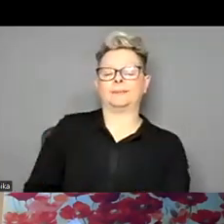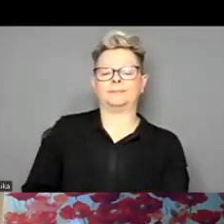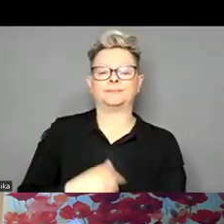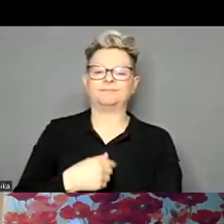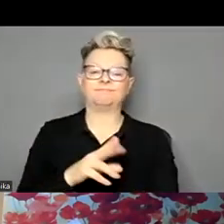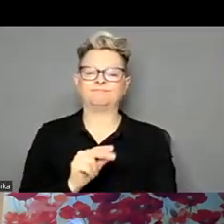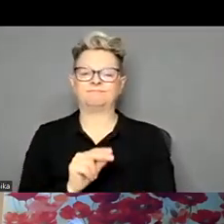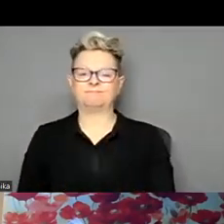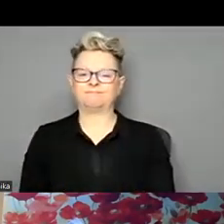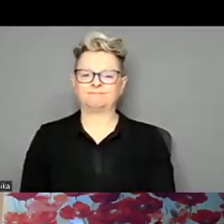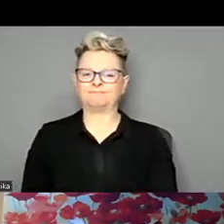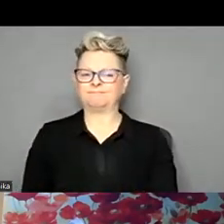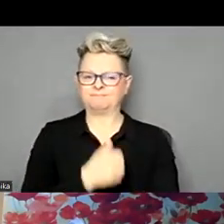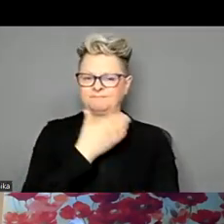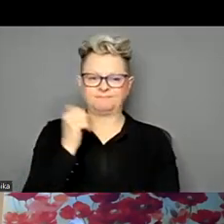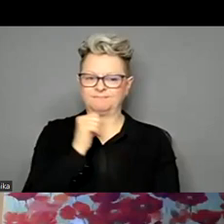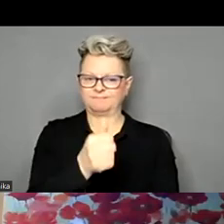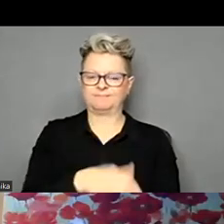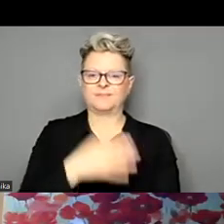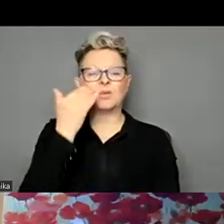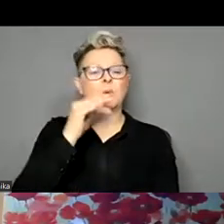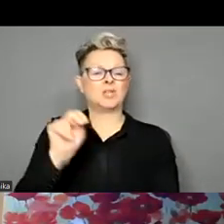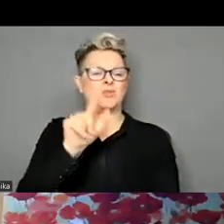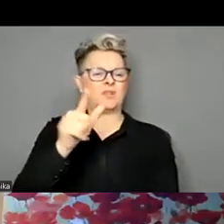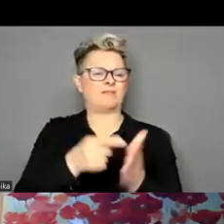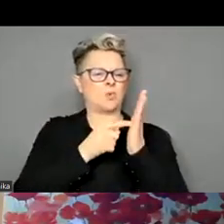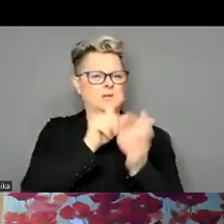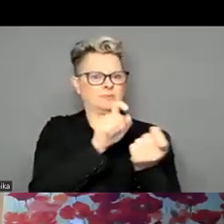Yeah. Because of the Newfoundland required specifics. Yeah.